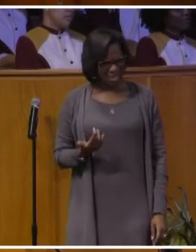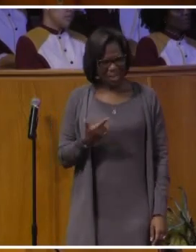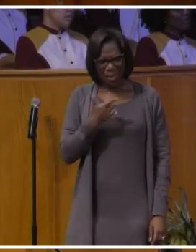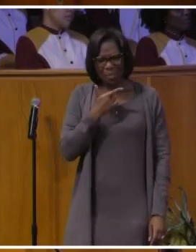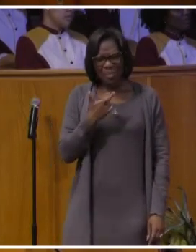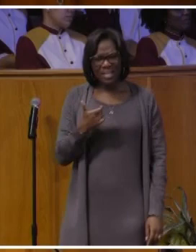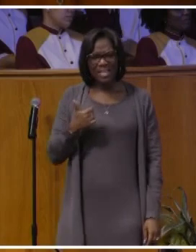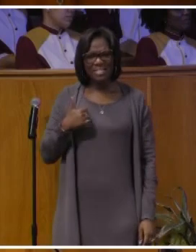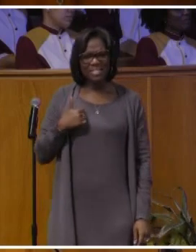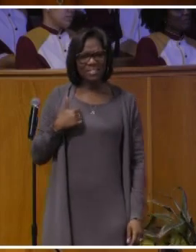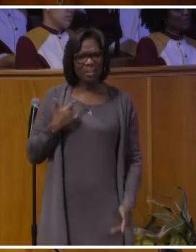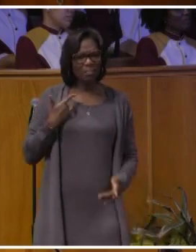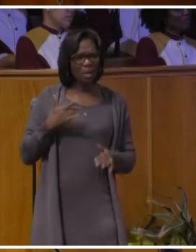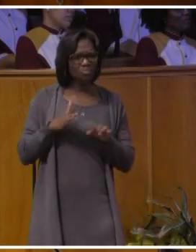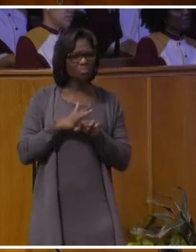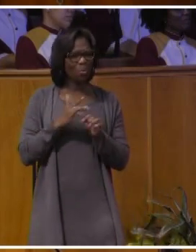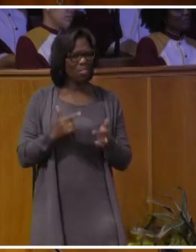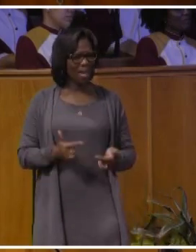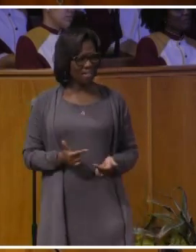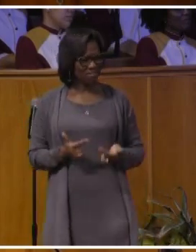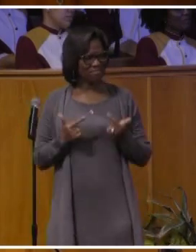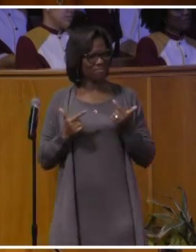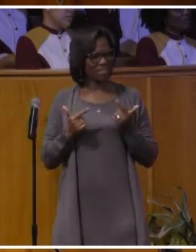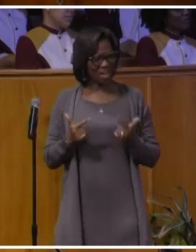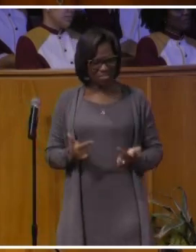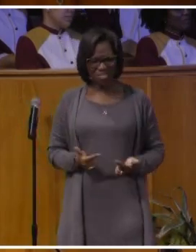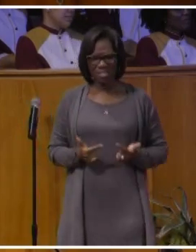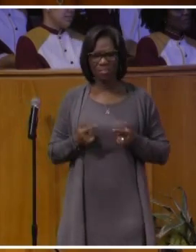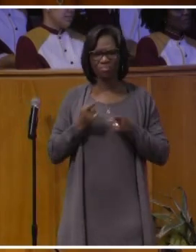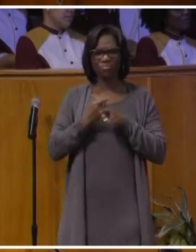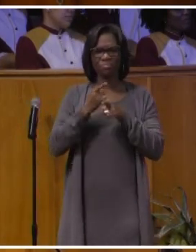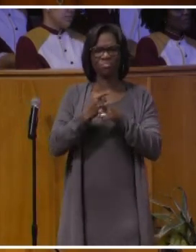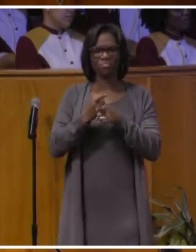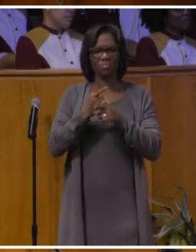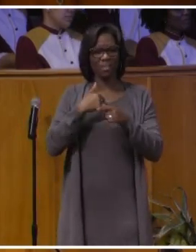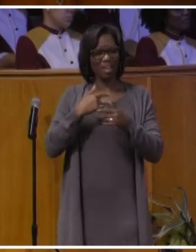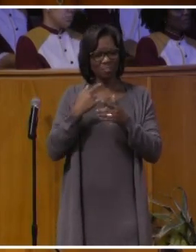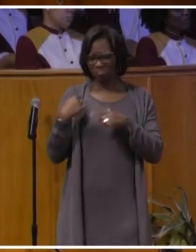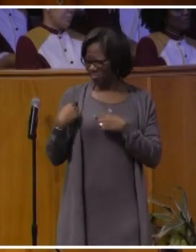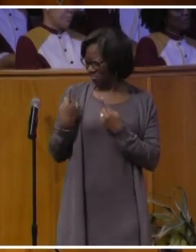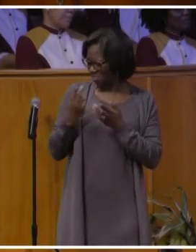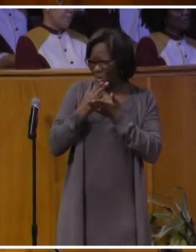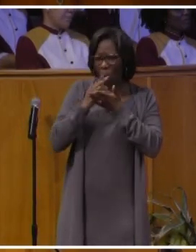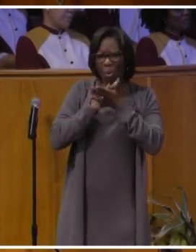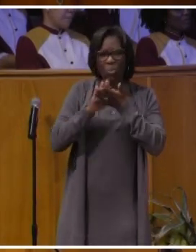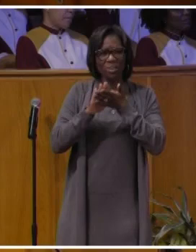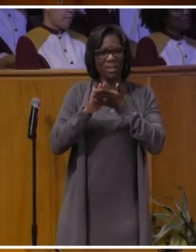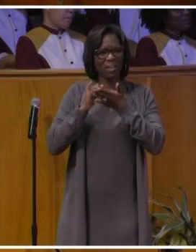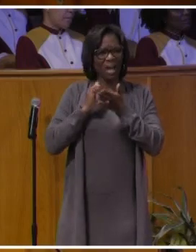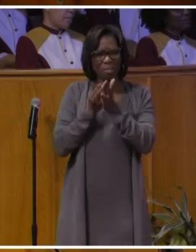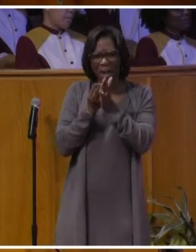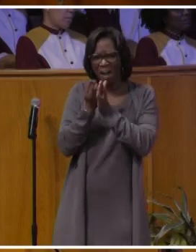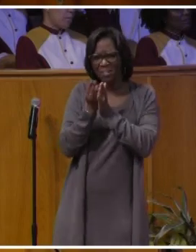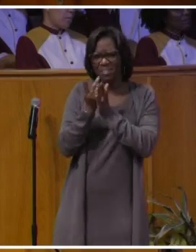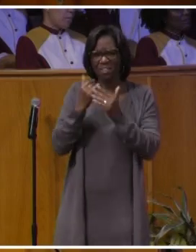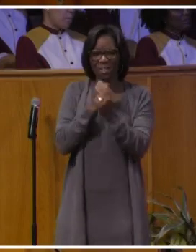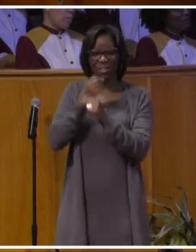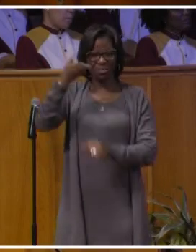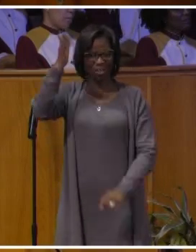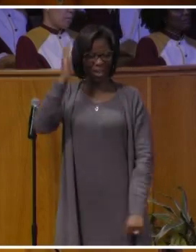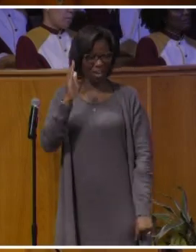because he's taken his whole life to prove that he's holy, he's upright, and he loves